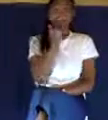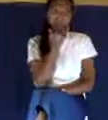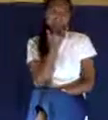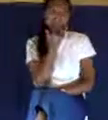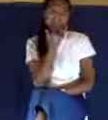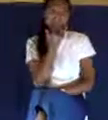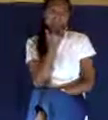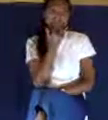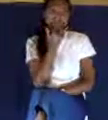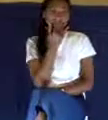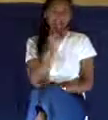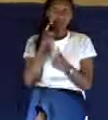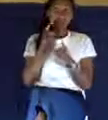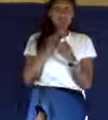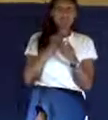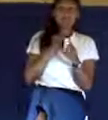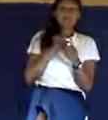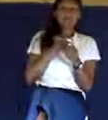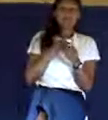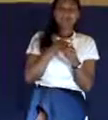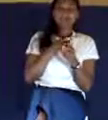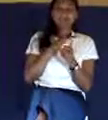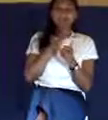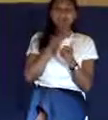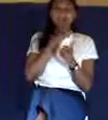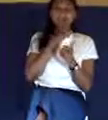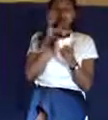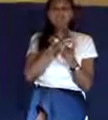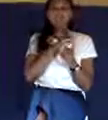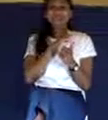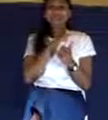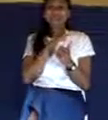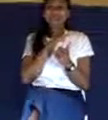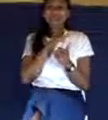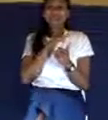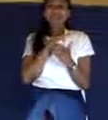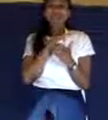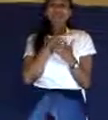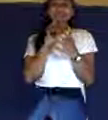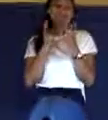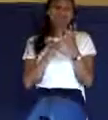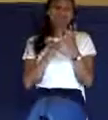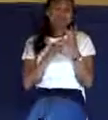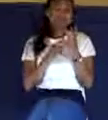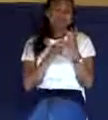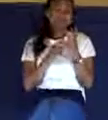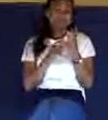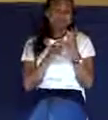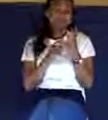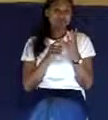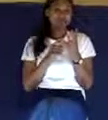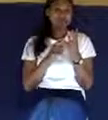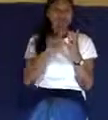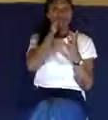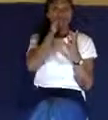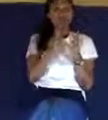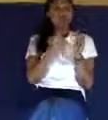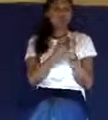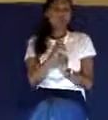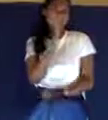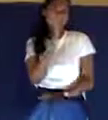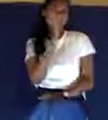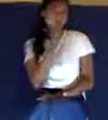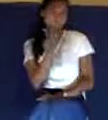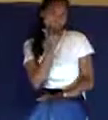burdens. Be thankful for her sacrifices. Be loyal in her later years. Be patient with her